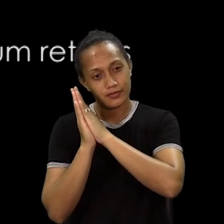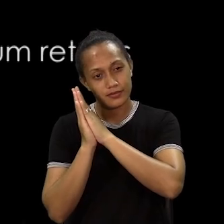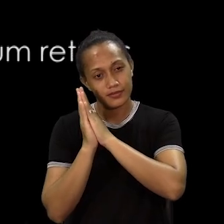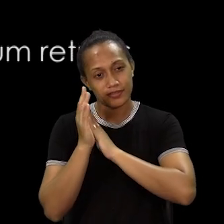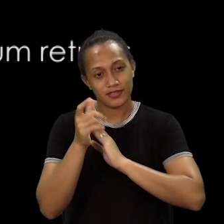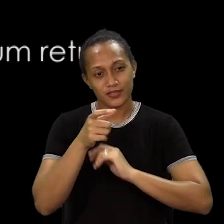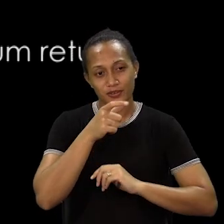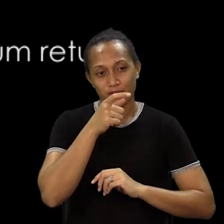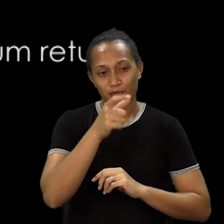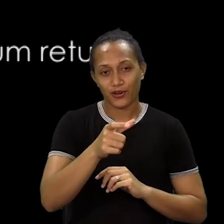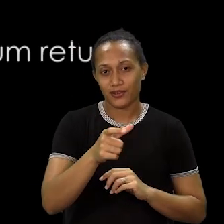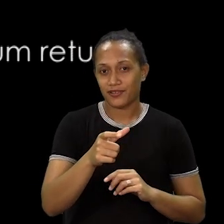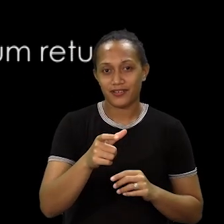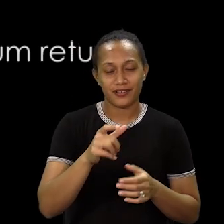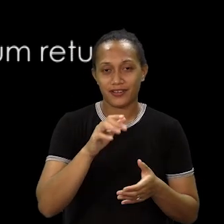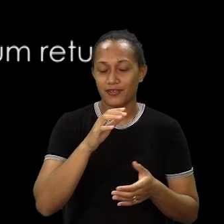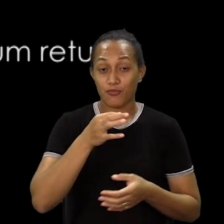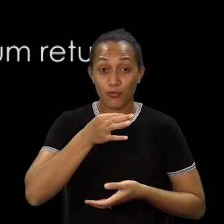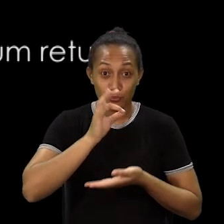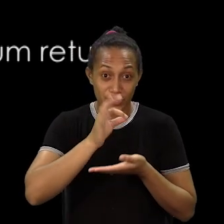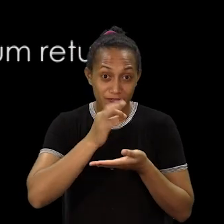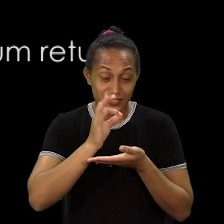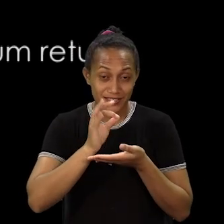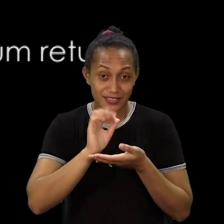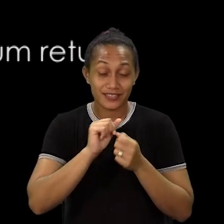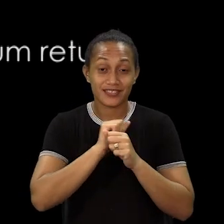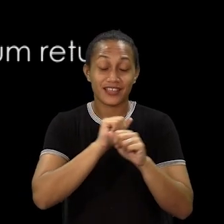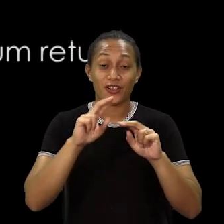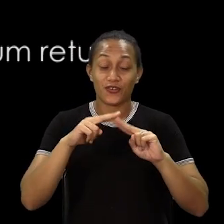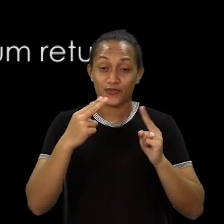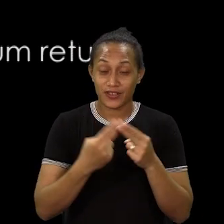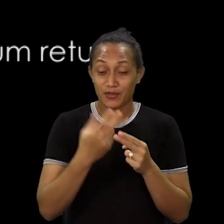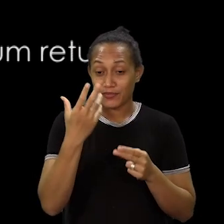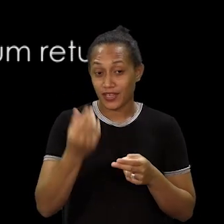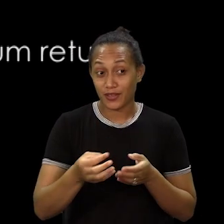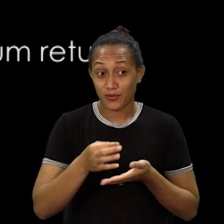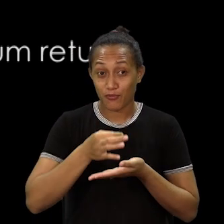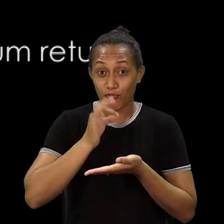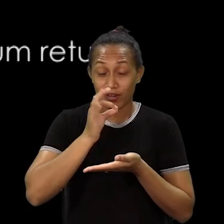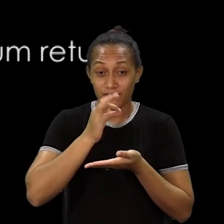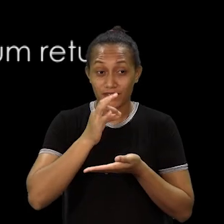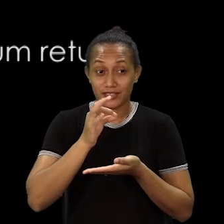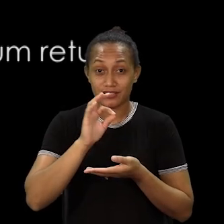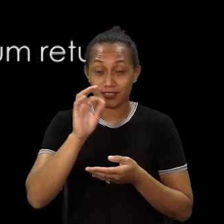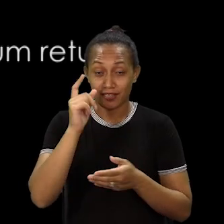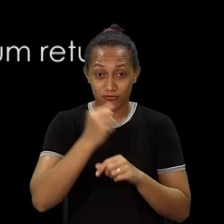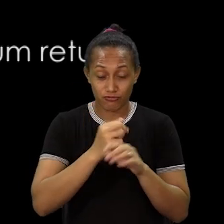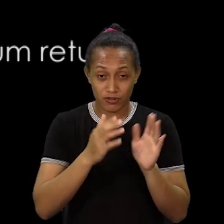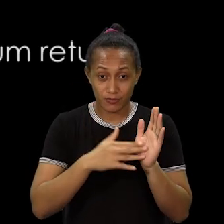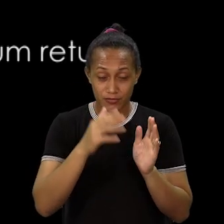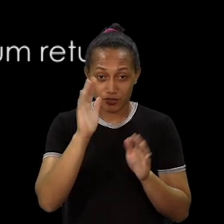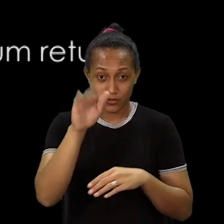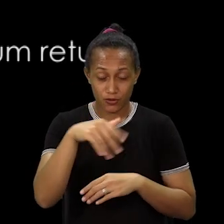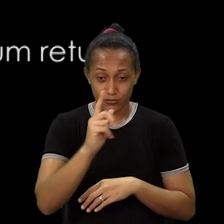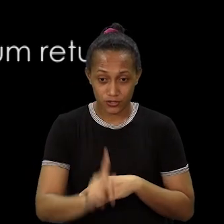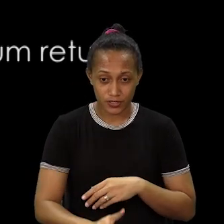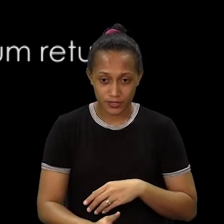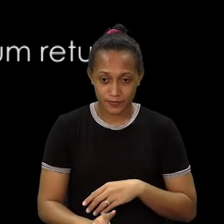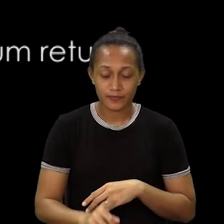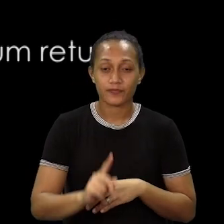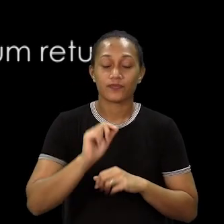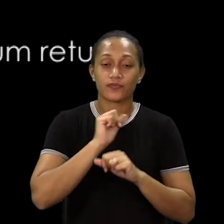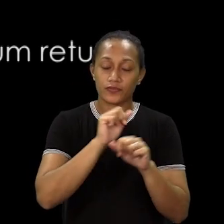to sleep. The word breakfast. Our family had breakfast at Nana's home